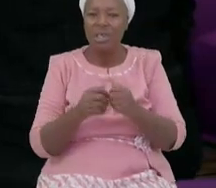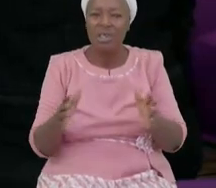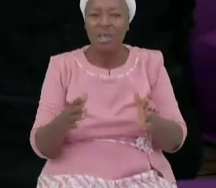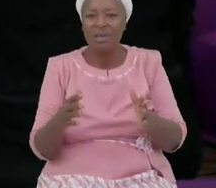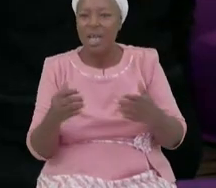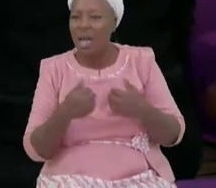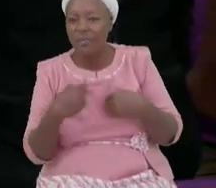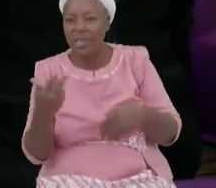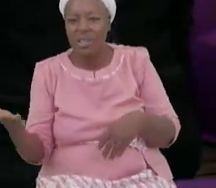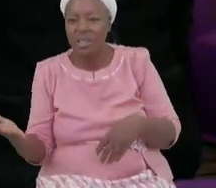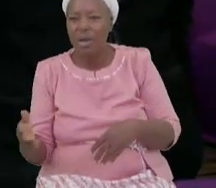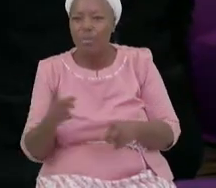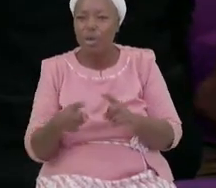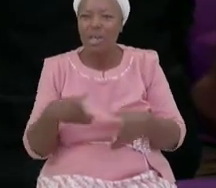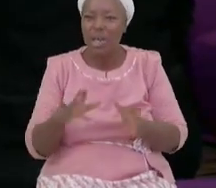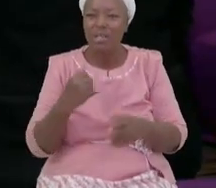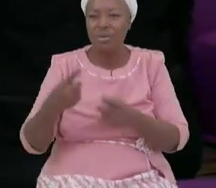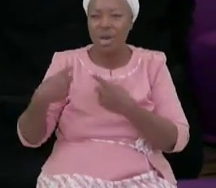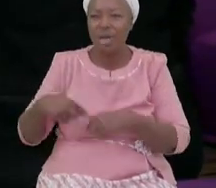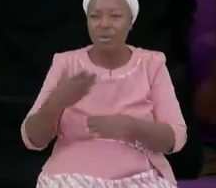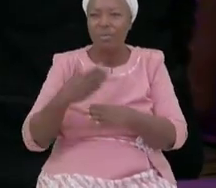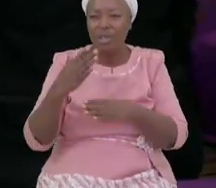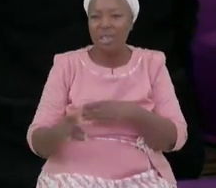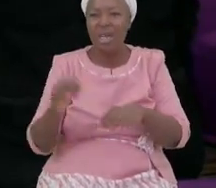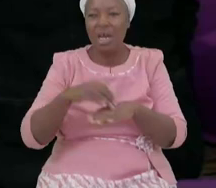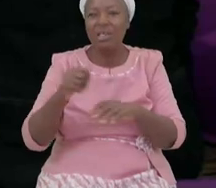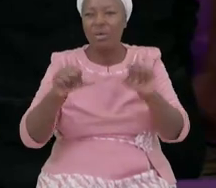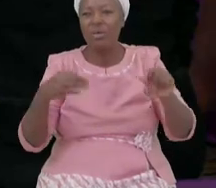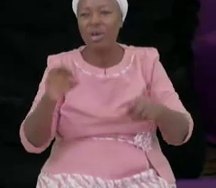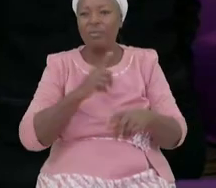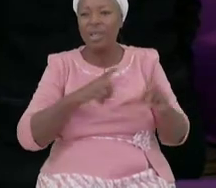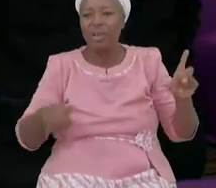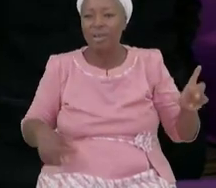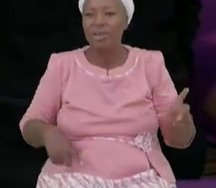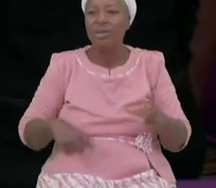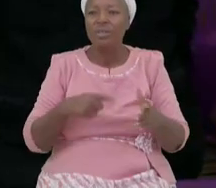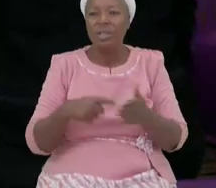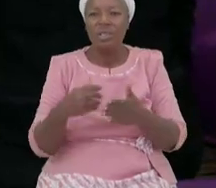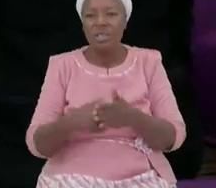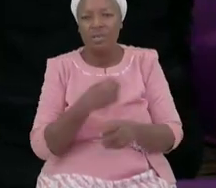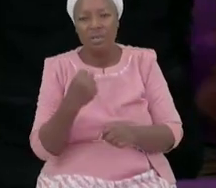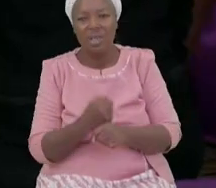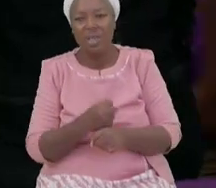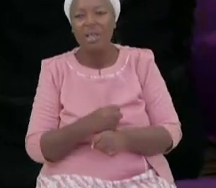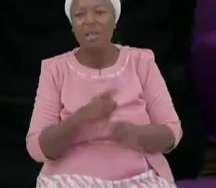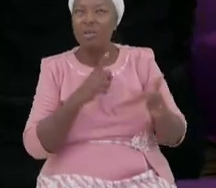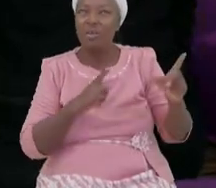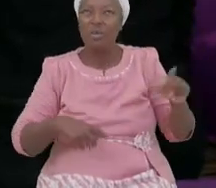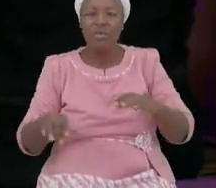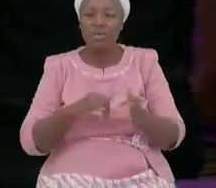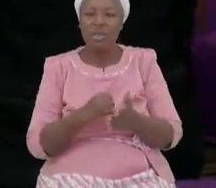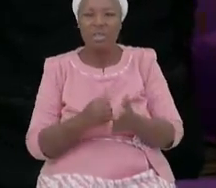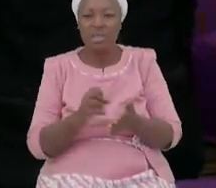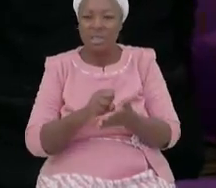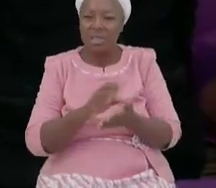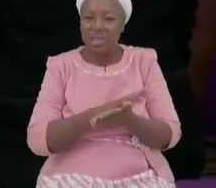your heart be totally at the altar for the Lord this new year. Lord, do it.